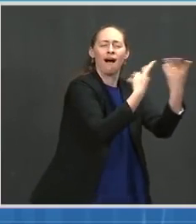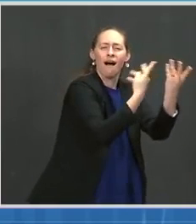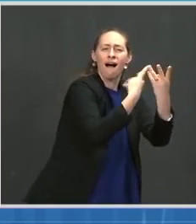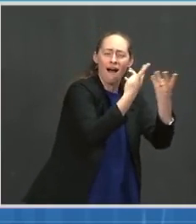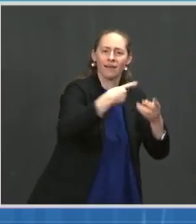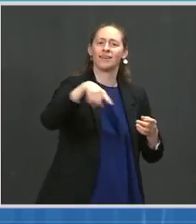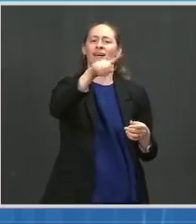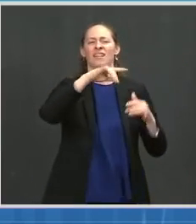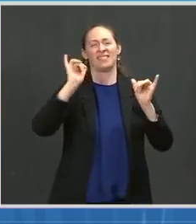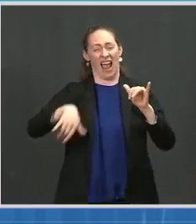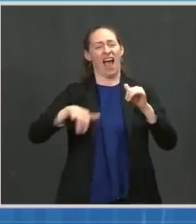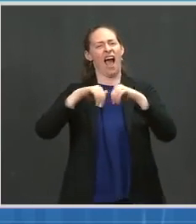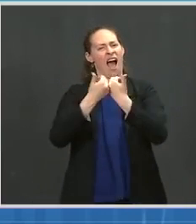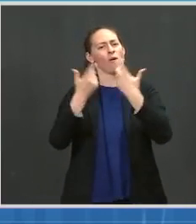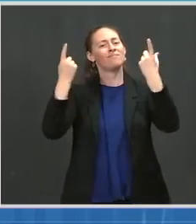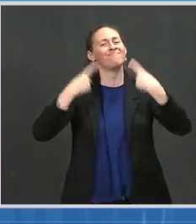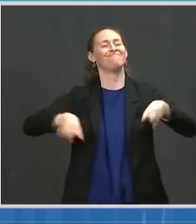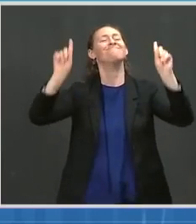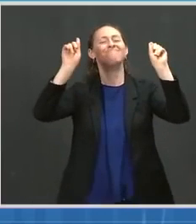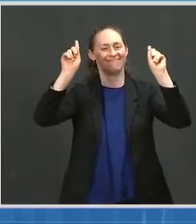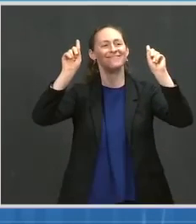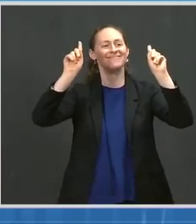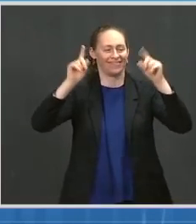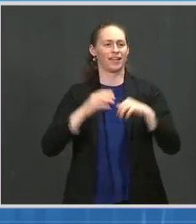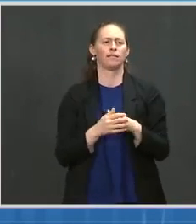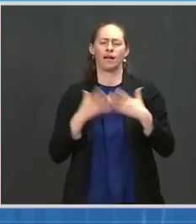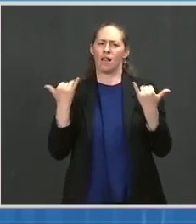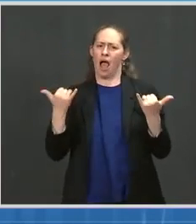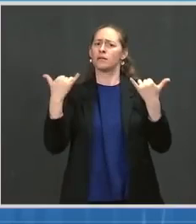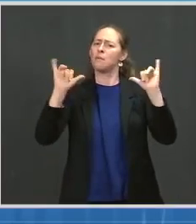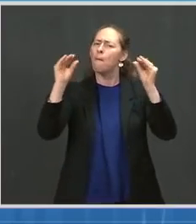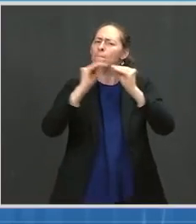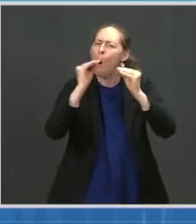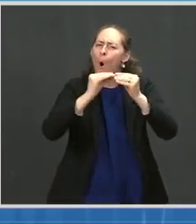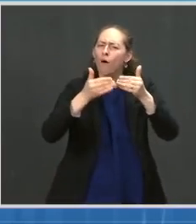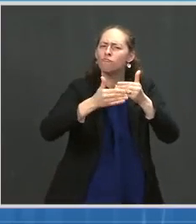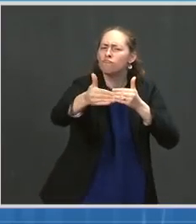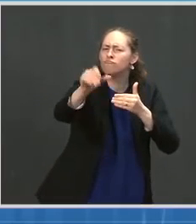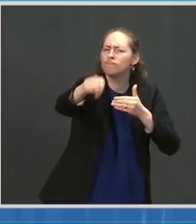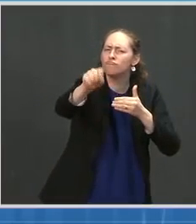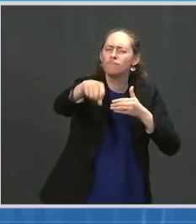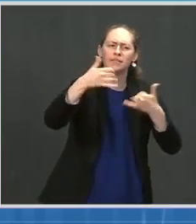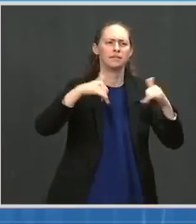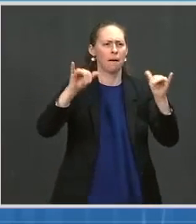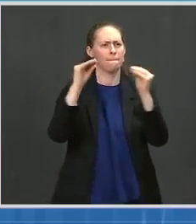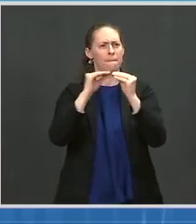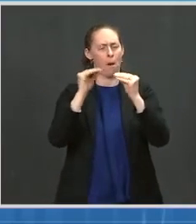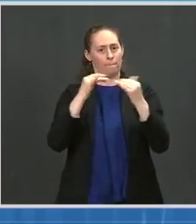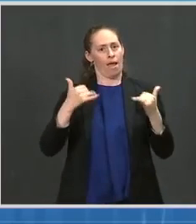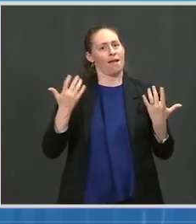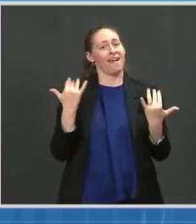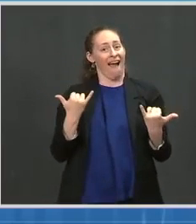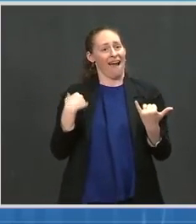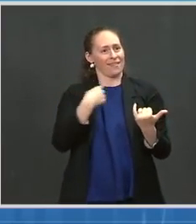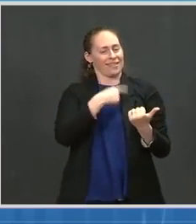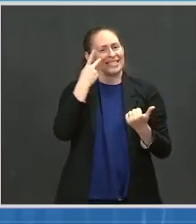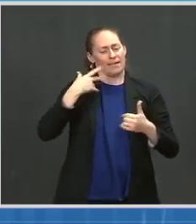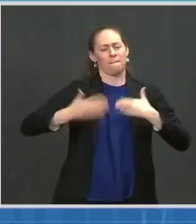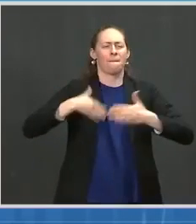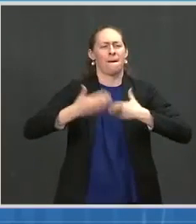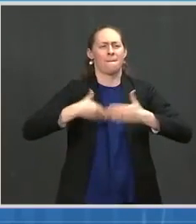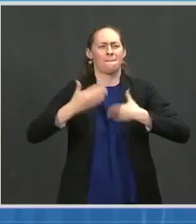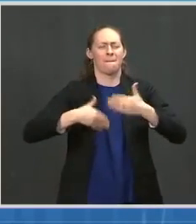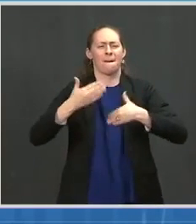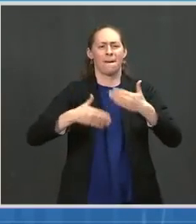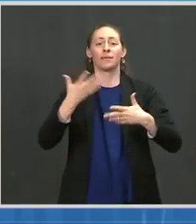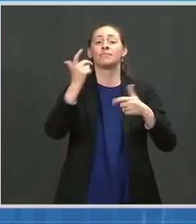However, we know there's more work to do. That's why we're accelerating our efforts to get more safe and trusted places